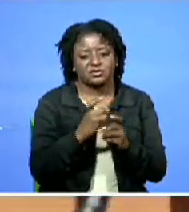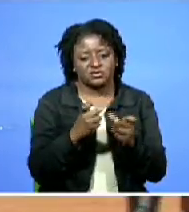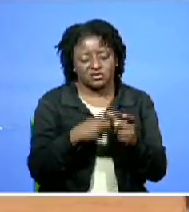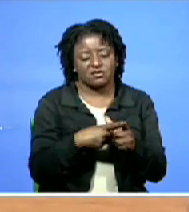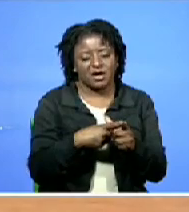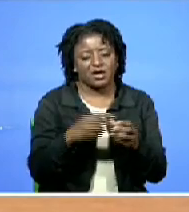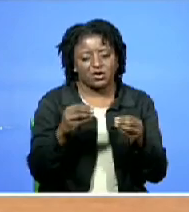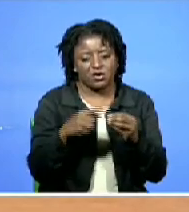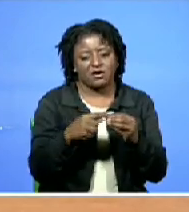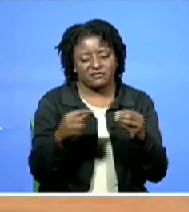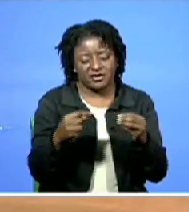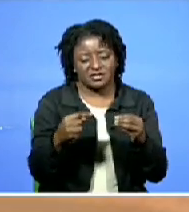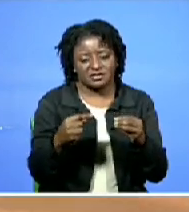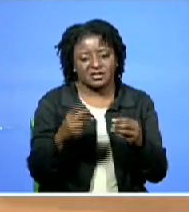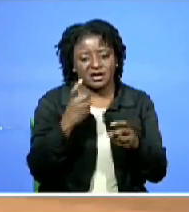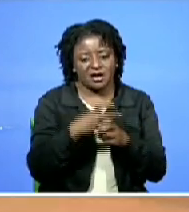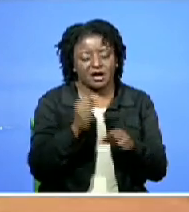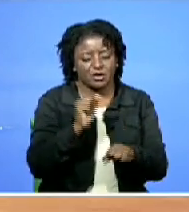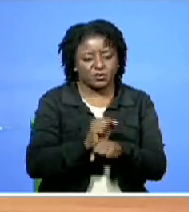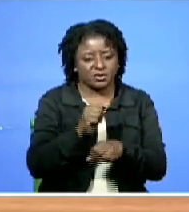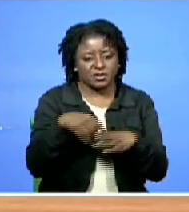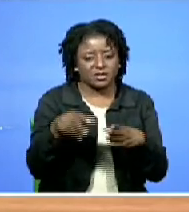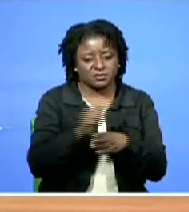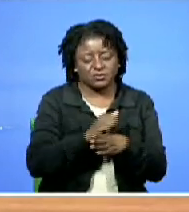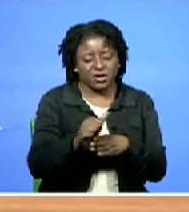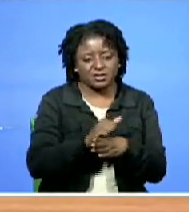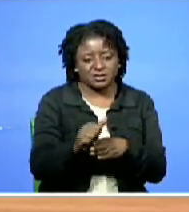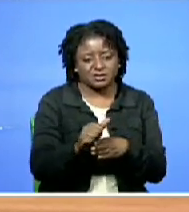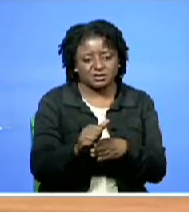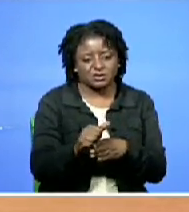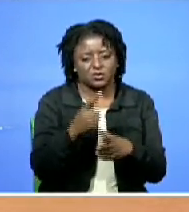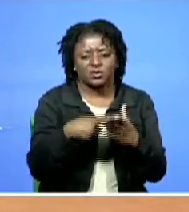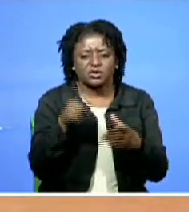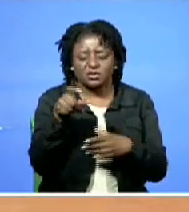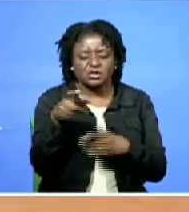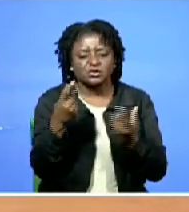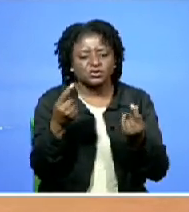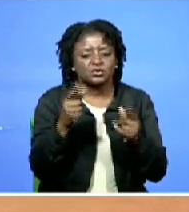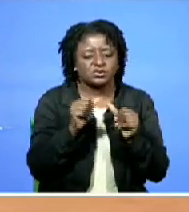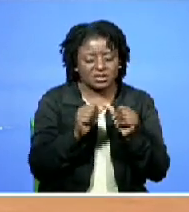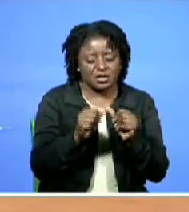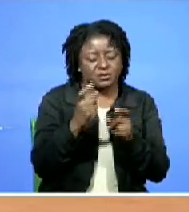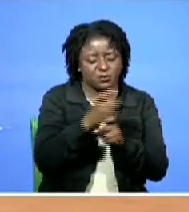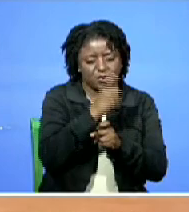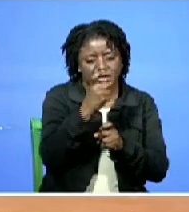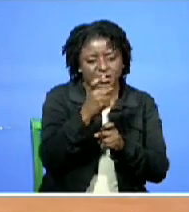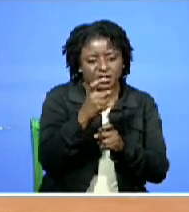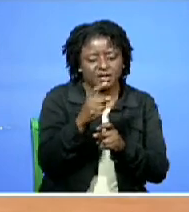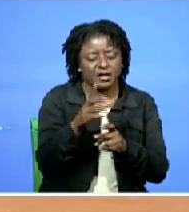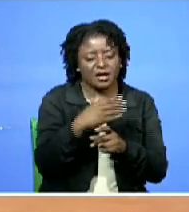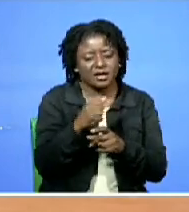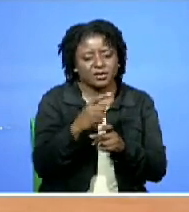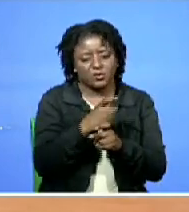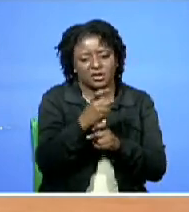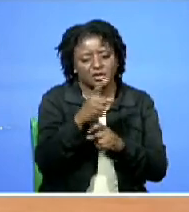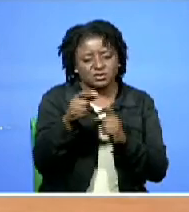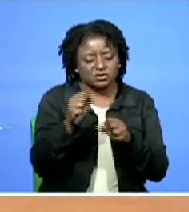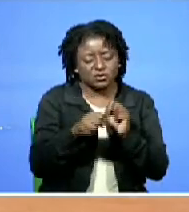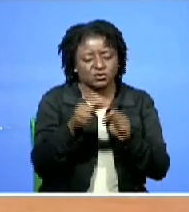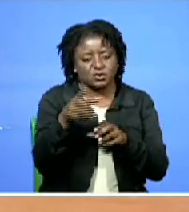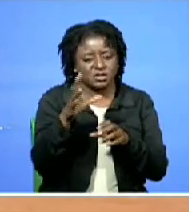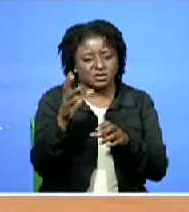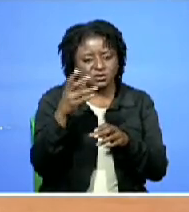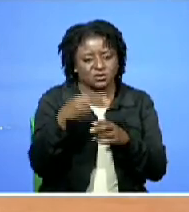We ran our offense. It's hard work and practice. Execute, we learn. What do you guys need to do to keep winning and winning when it counts so y'all can win the senior boys